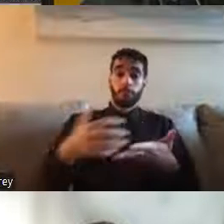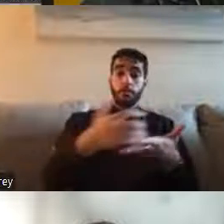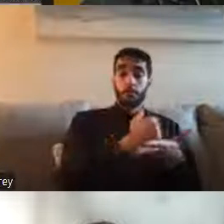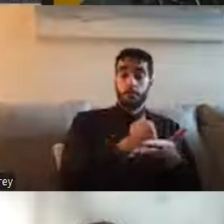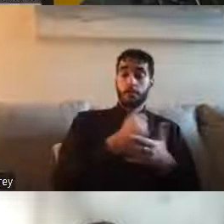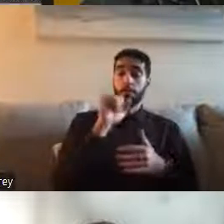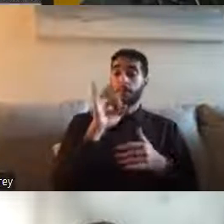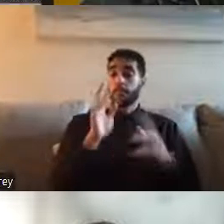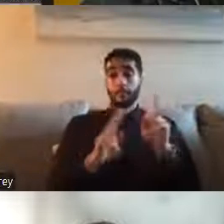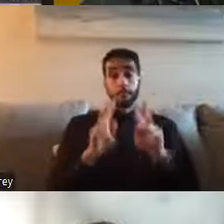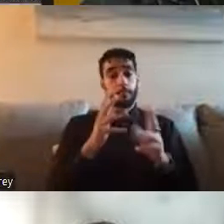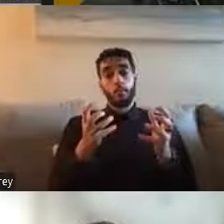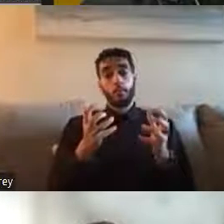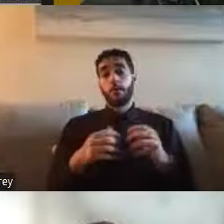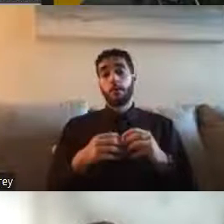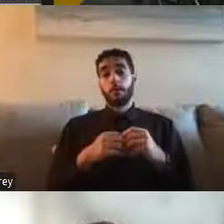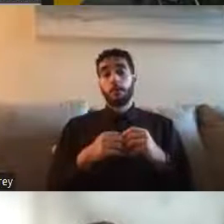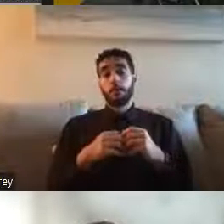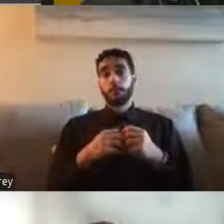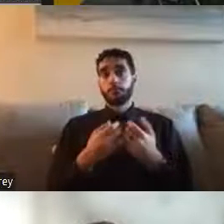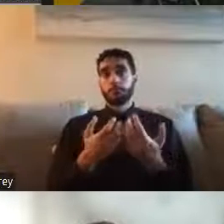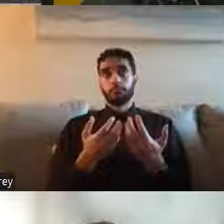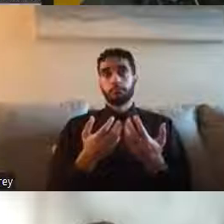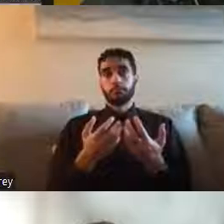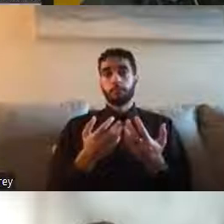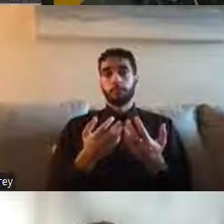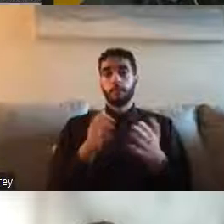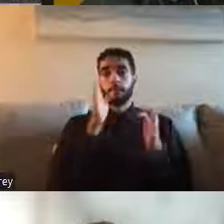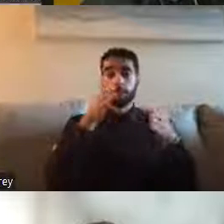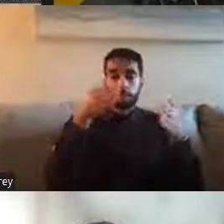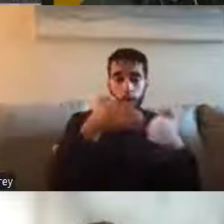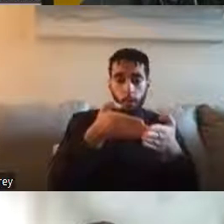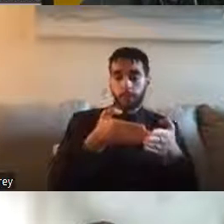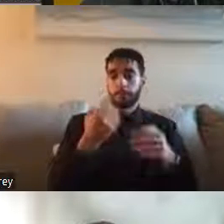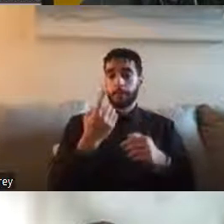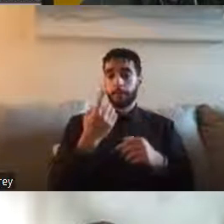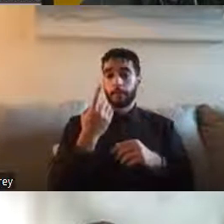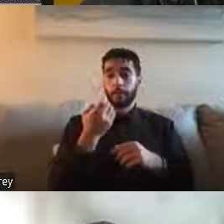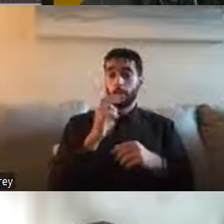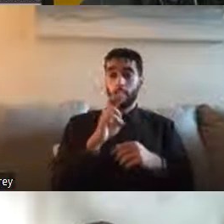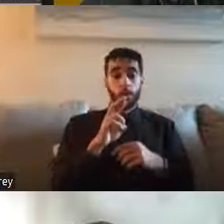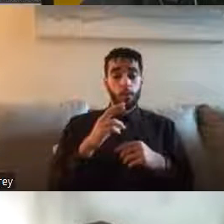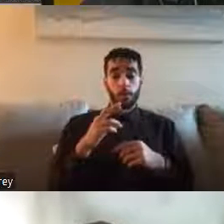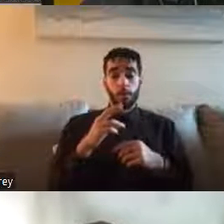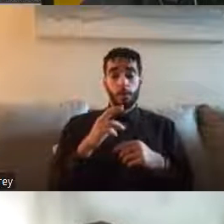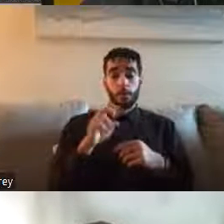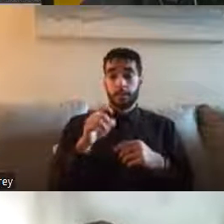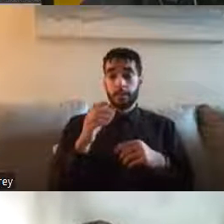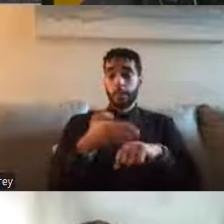put forward around these types, you know, the specific program or services, we could definitely make sure that that gets noted